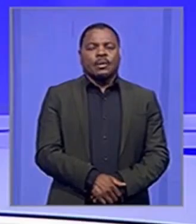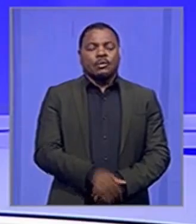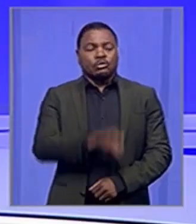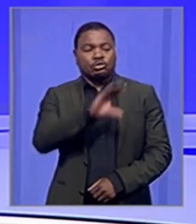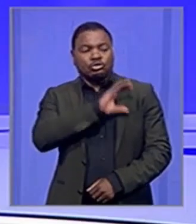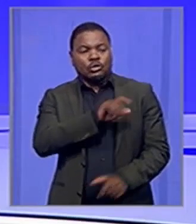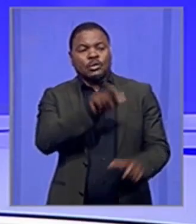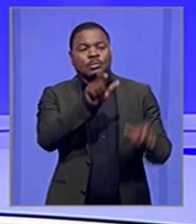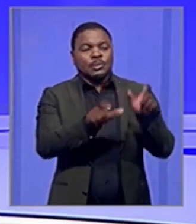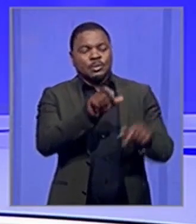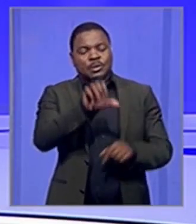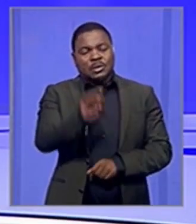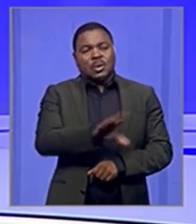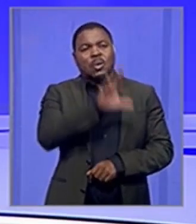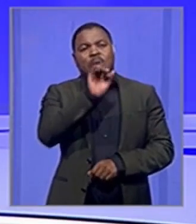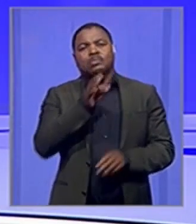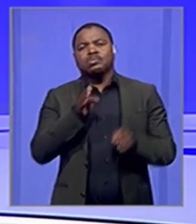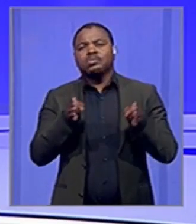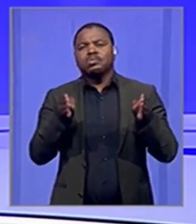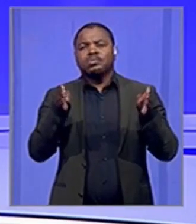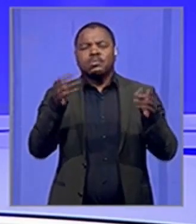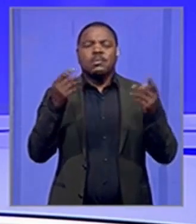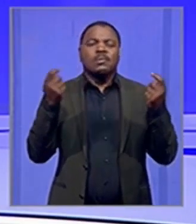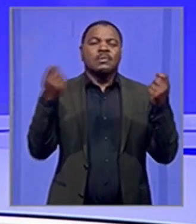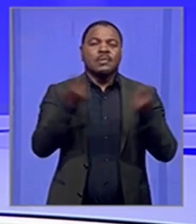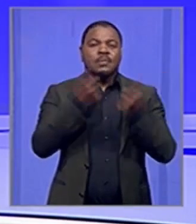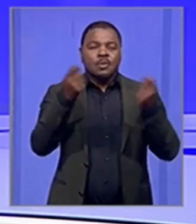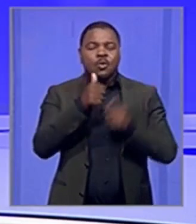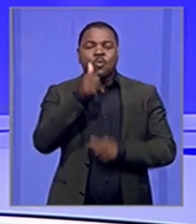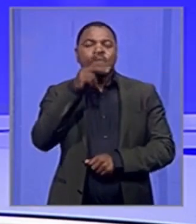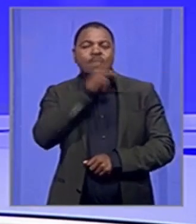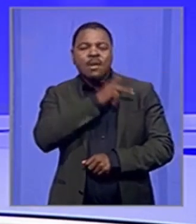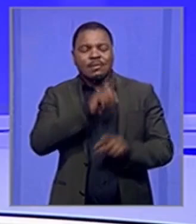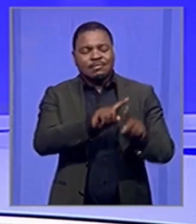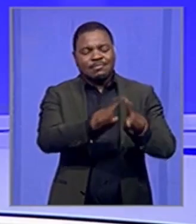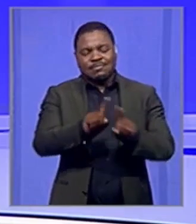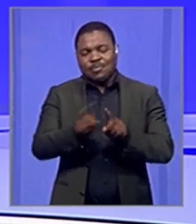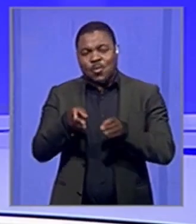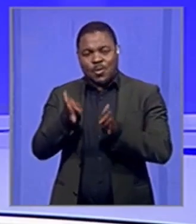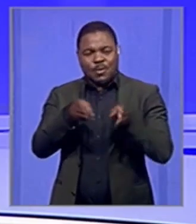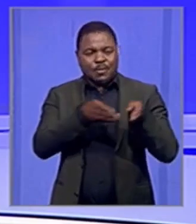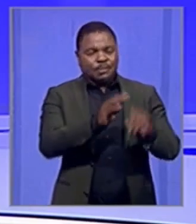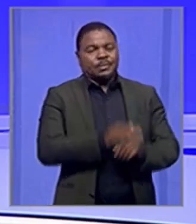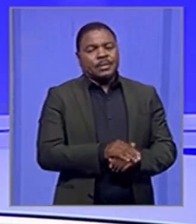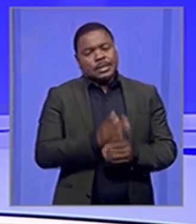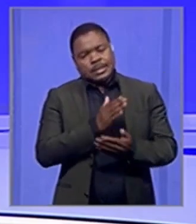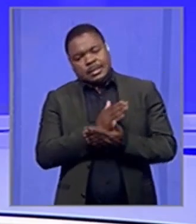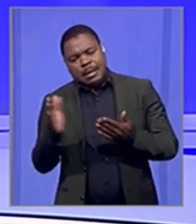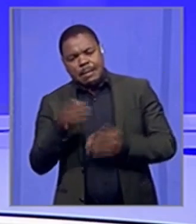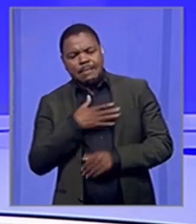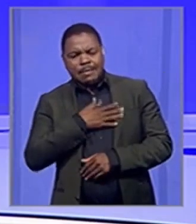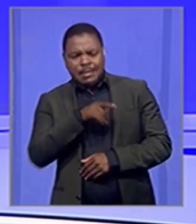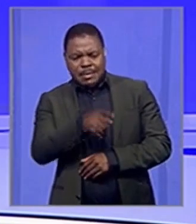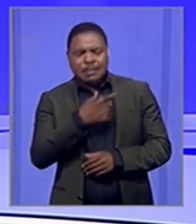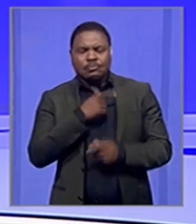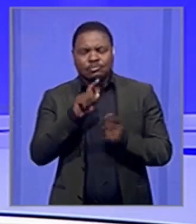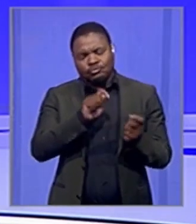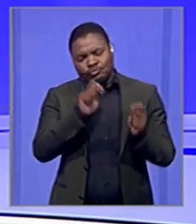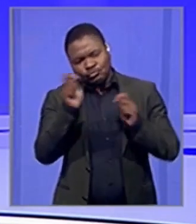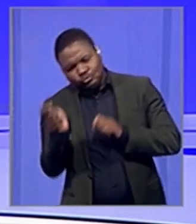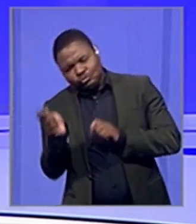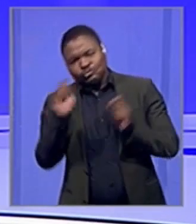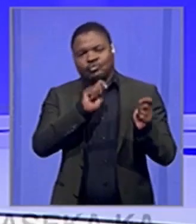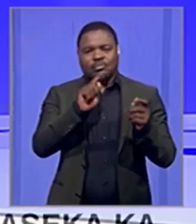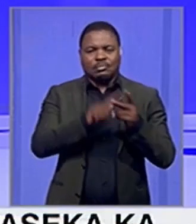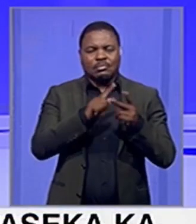Bakreste go ralla le naga ba kitikile letšatši la Paseka ka ditsela tša go fapafapana. Go ba bangwe e bile letšatši la dikolobetšo mola